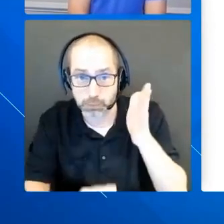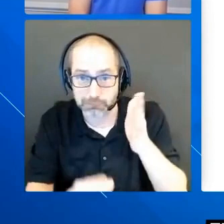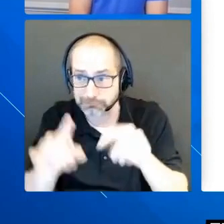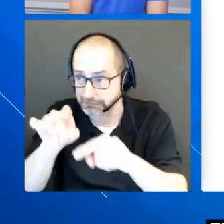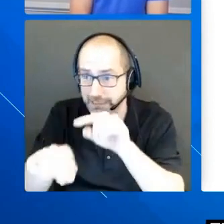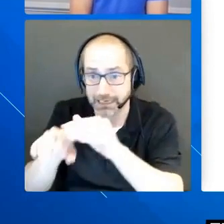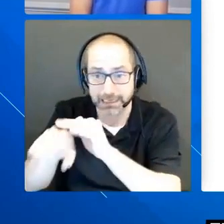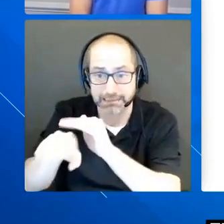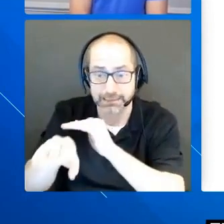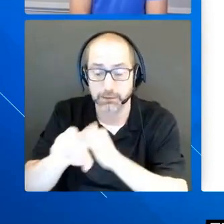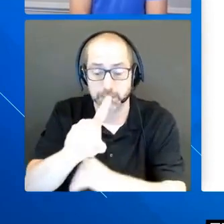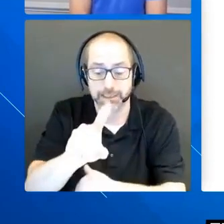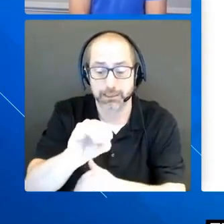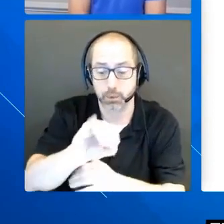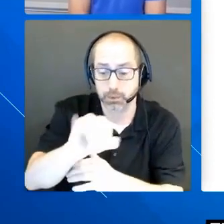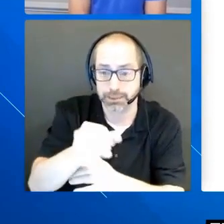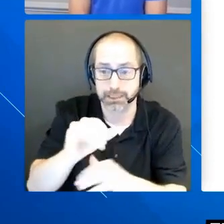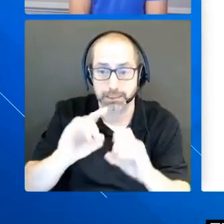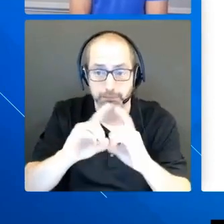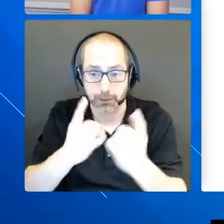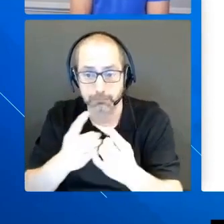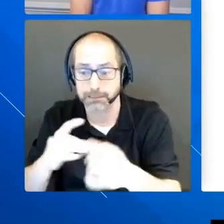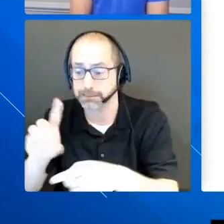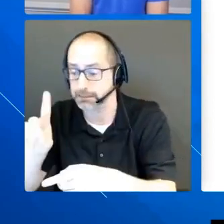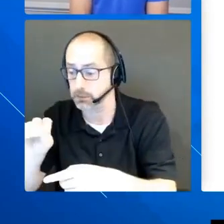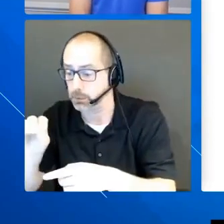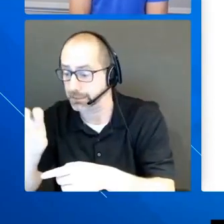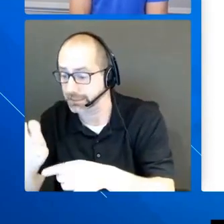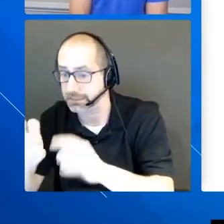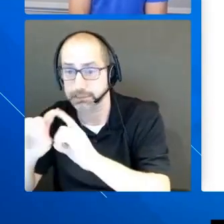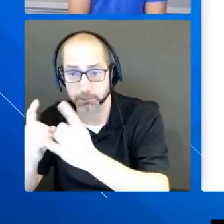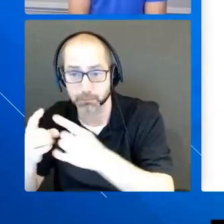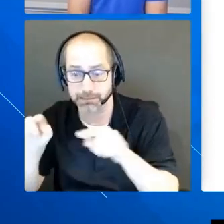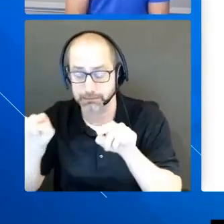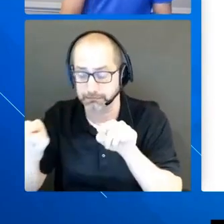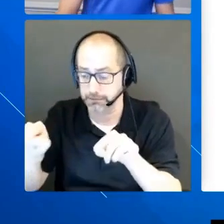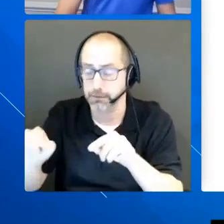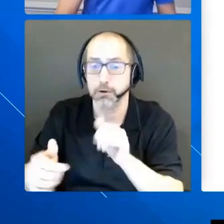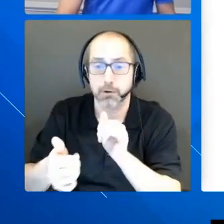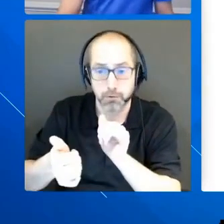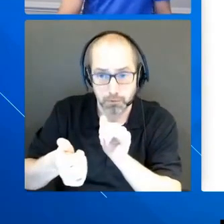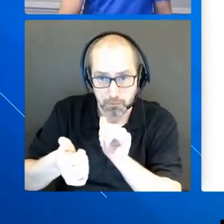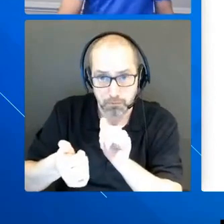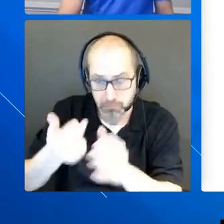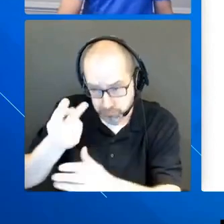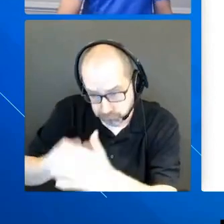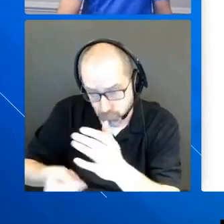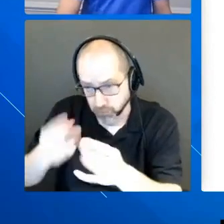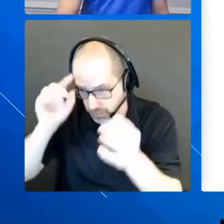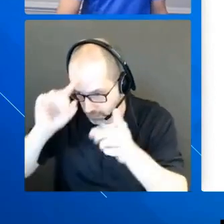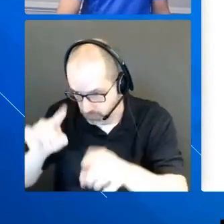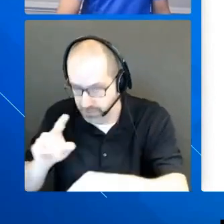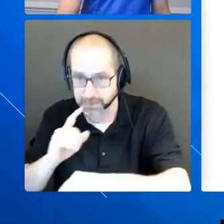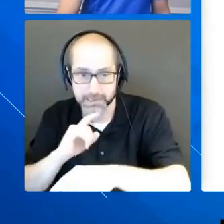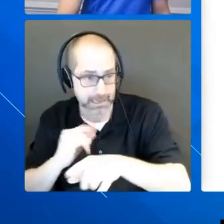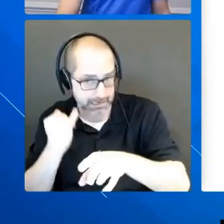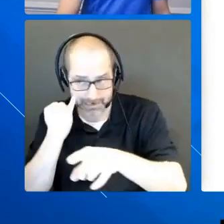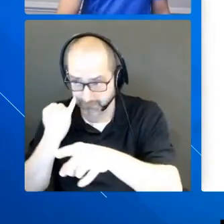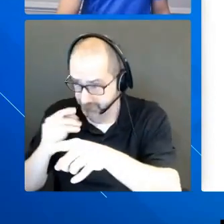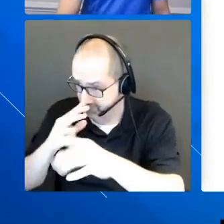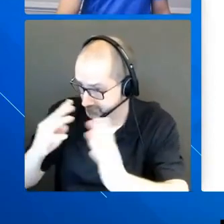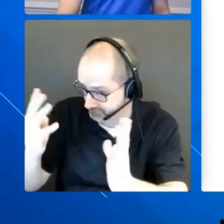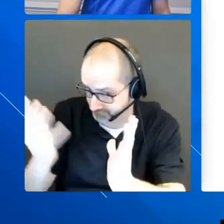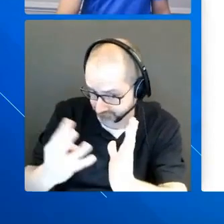The DOJ and DOE go on to clearly state that they are using their enforcement authority to address inaccessible services, programs, and